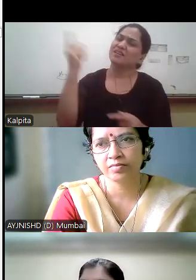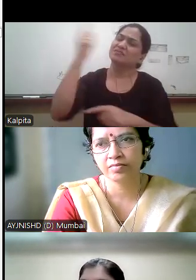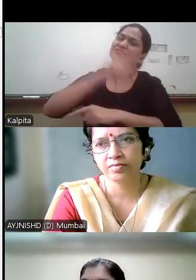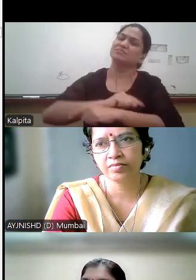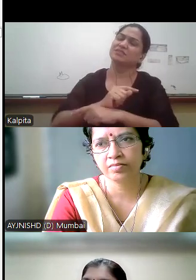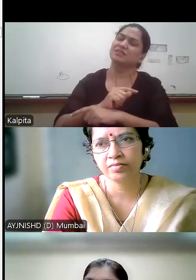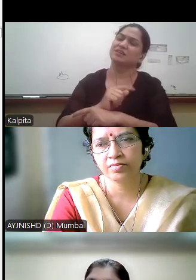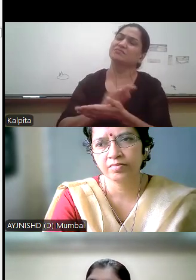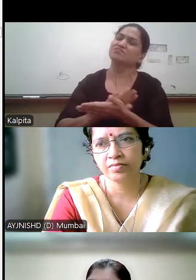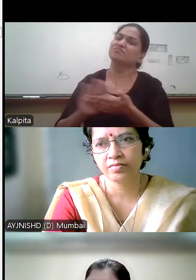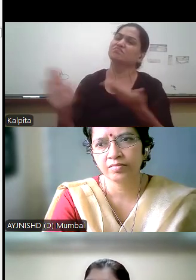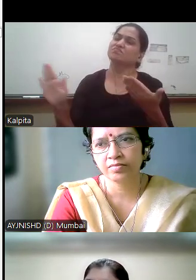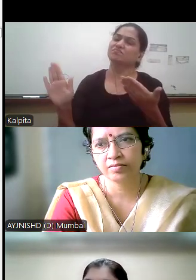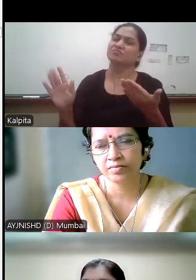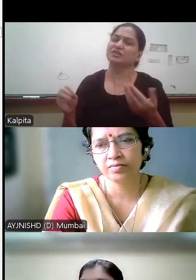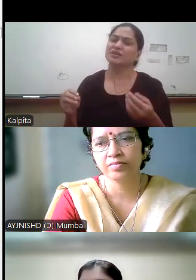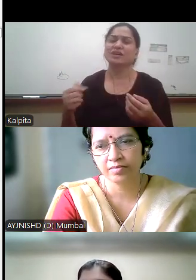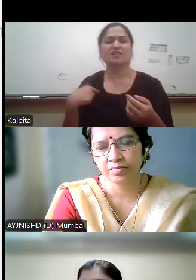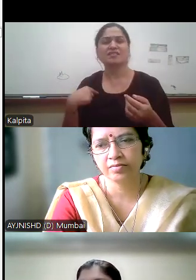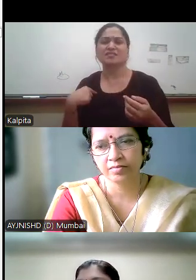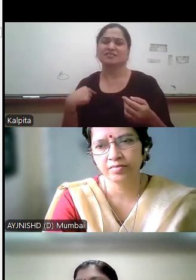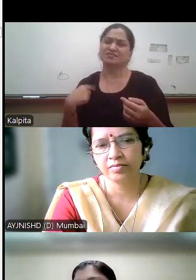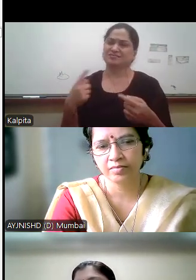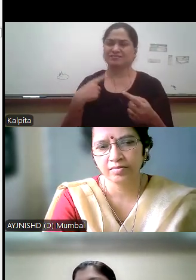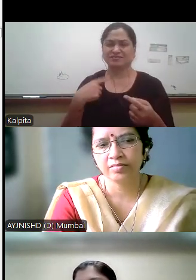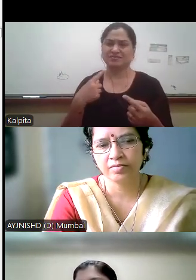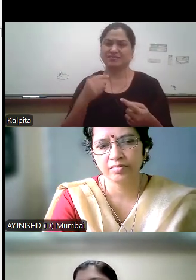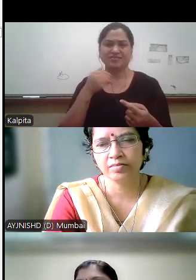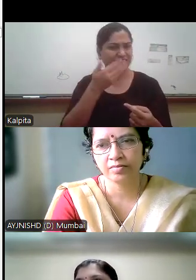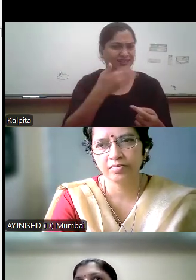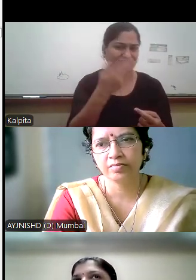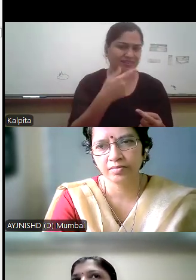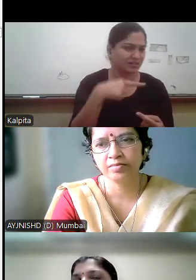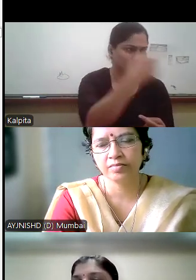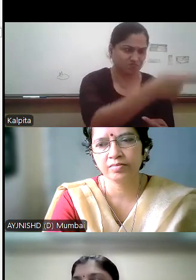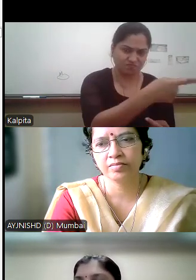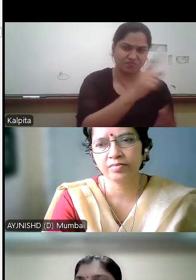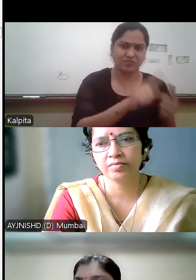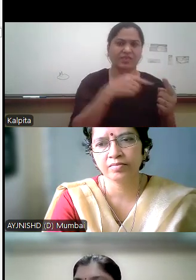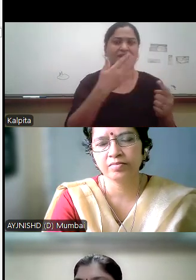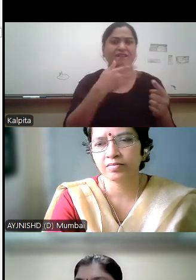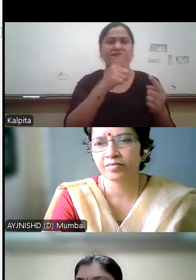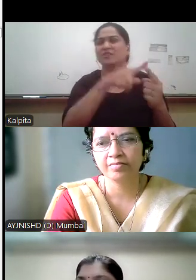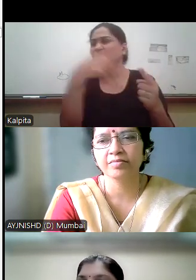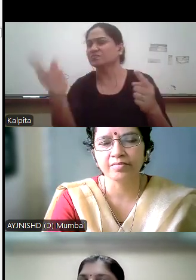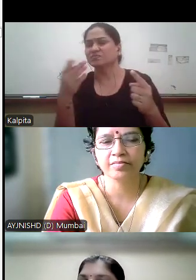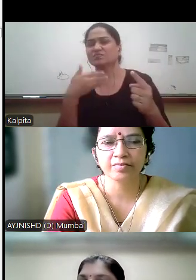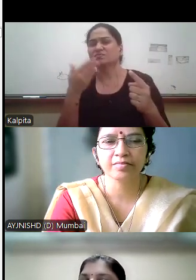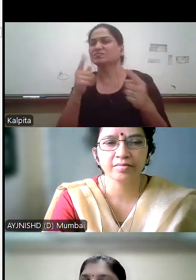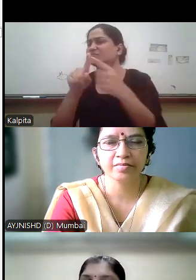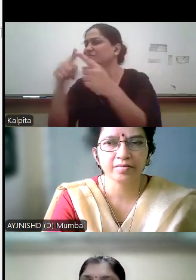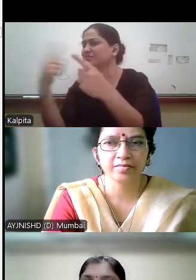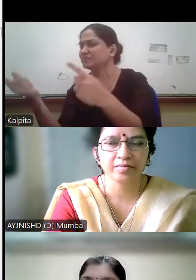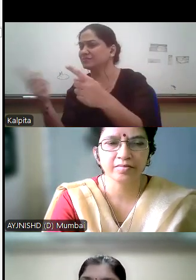a change, and we cover up everything. We retrain each other, we empower the other person, we are not in competition with each other. So the